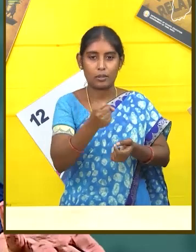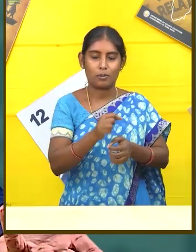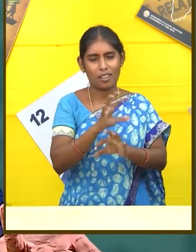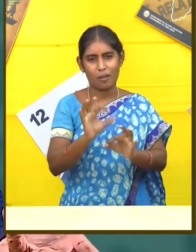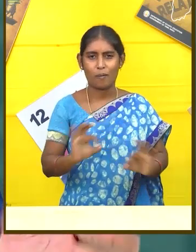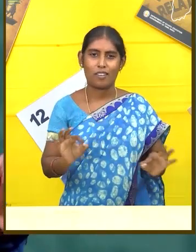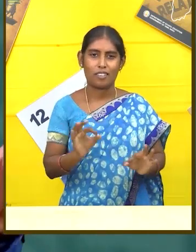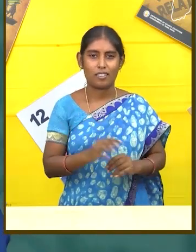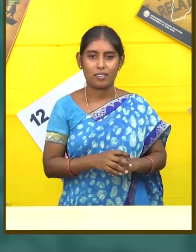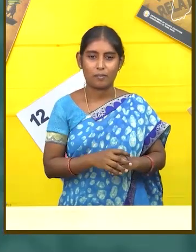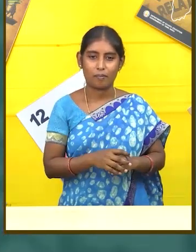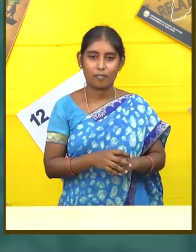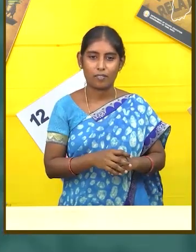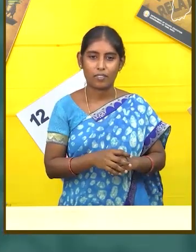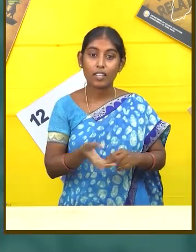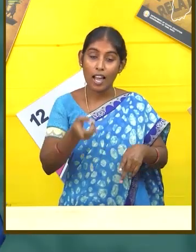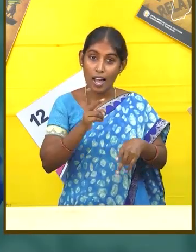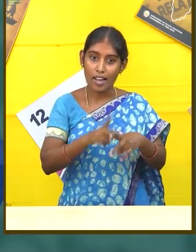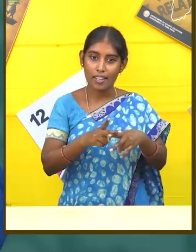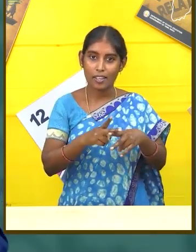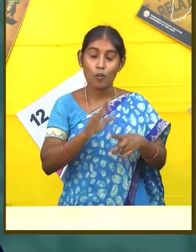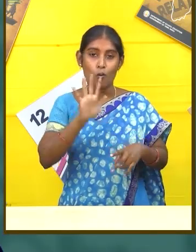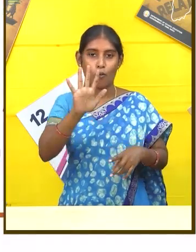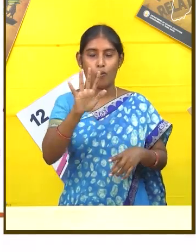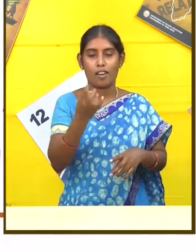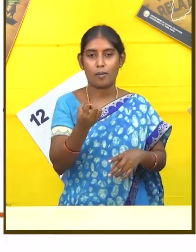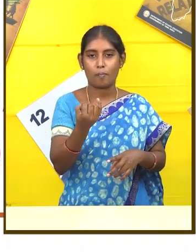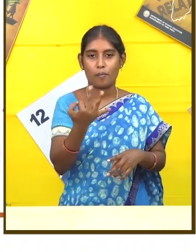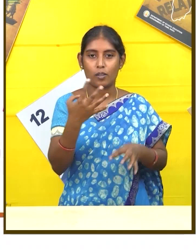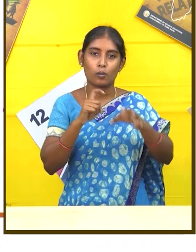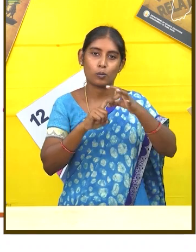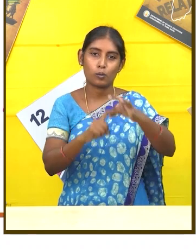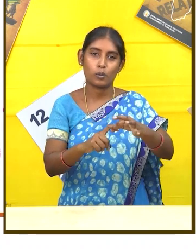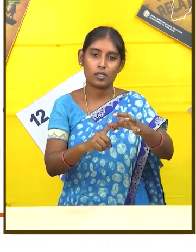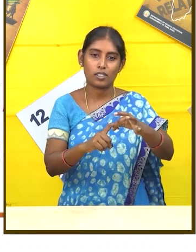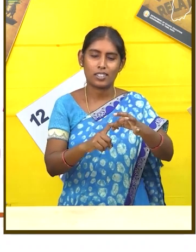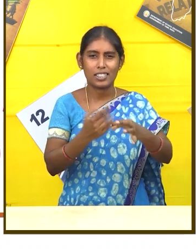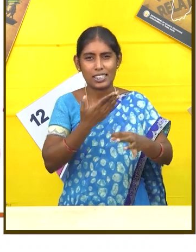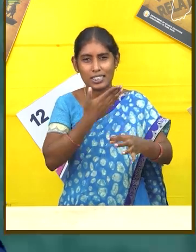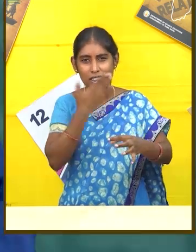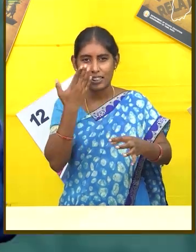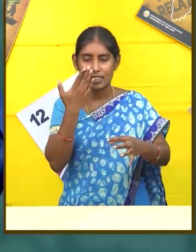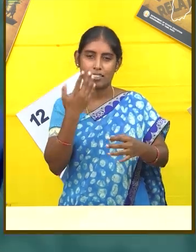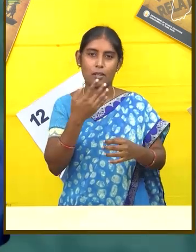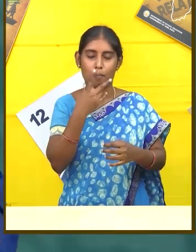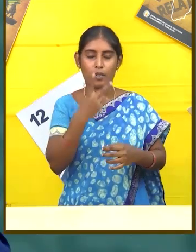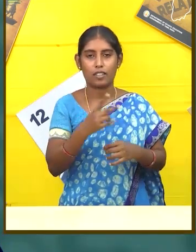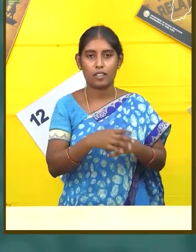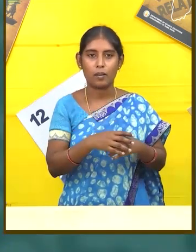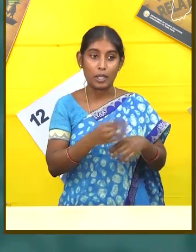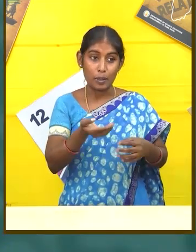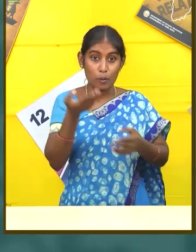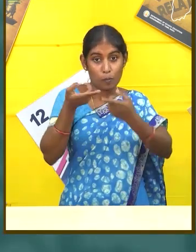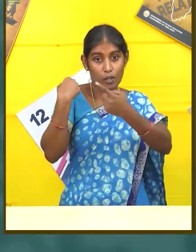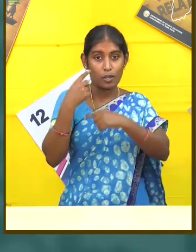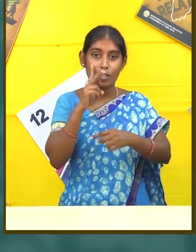it. That's all. Let's see, the next one is 5-mark question. Let's start. We have only just 2 marks in